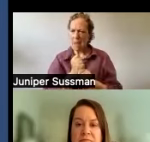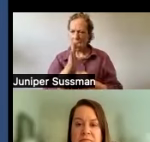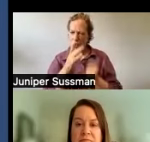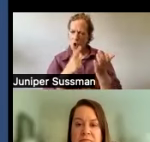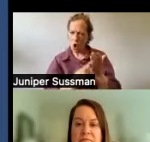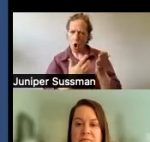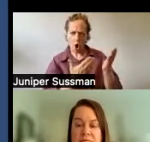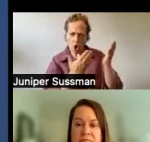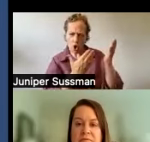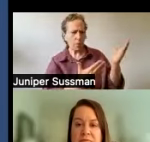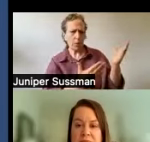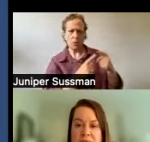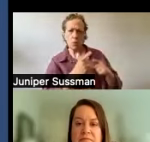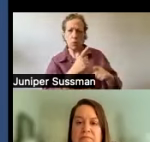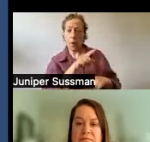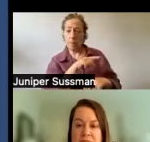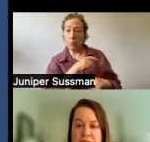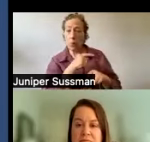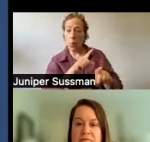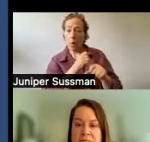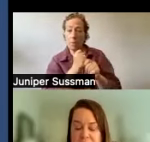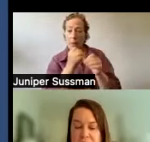and thoughtful and present that to the employer.